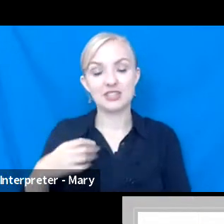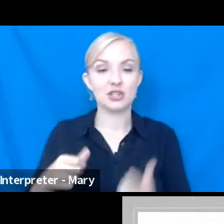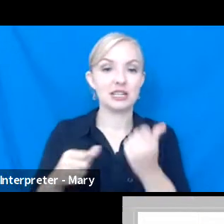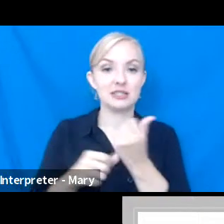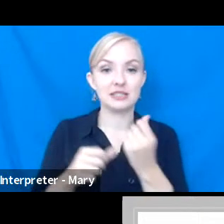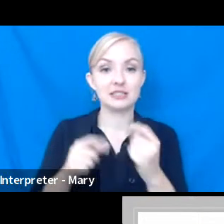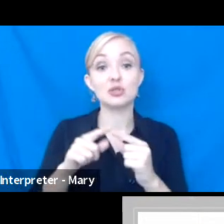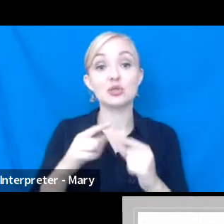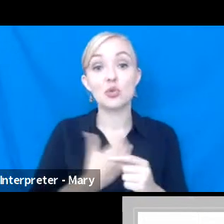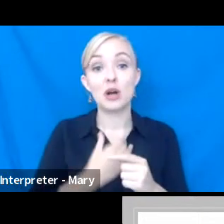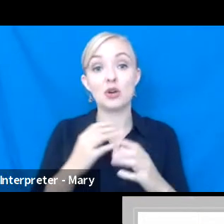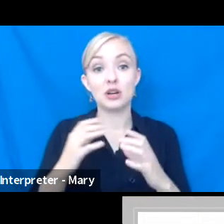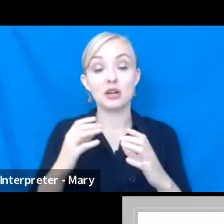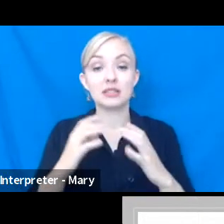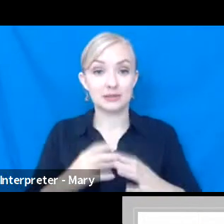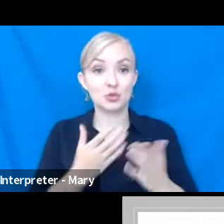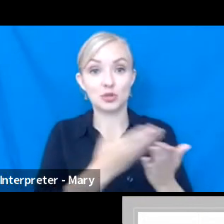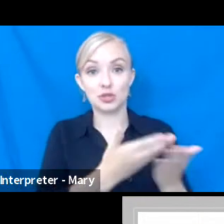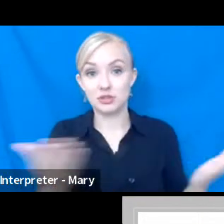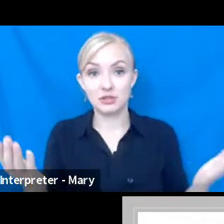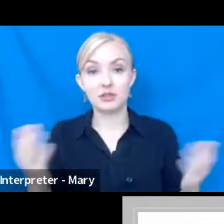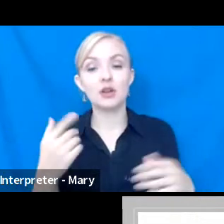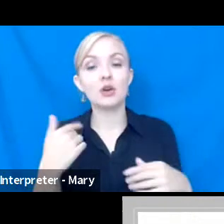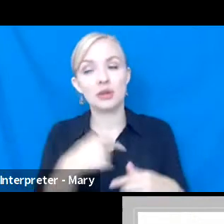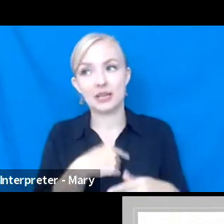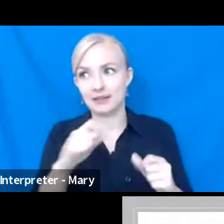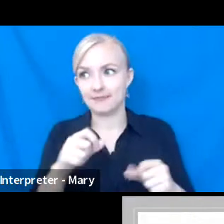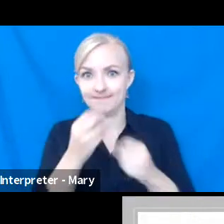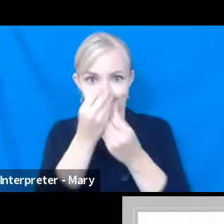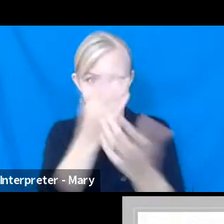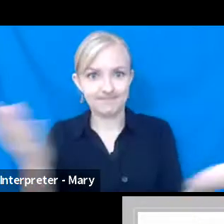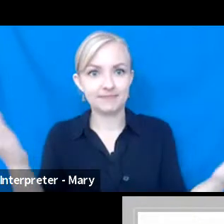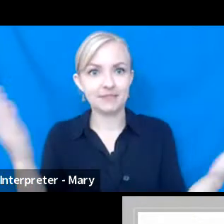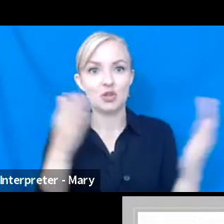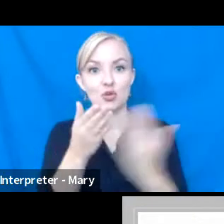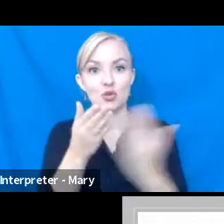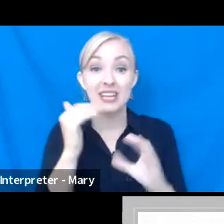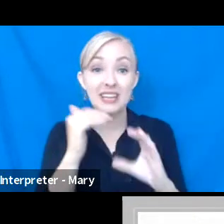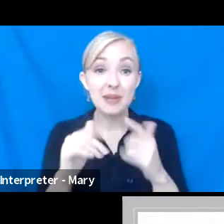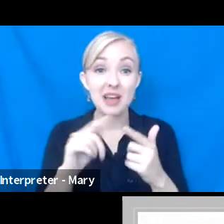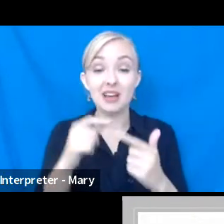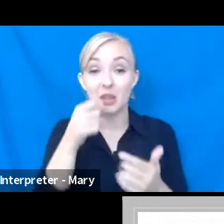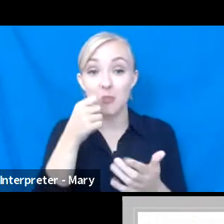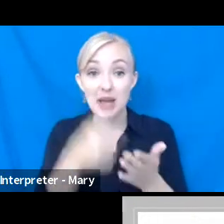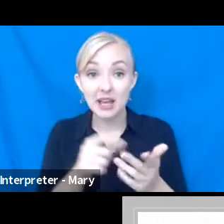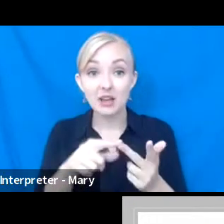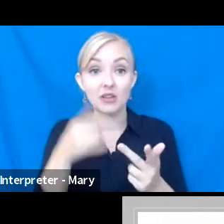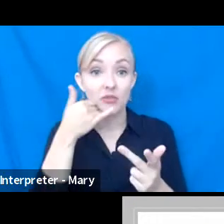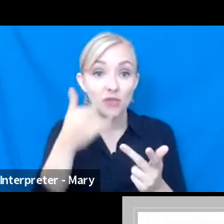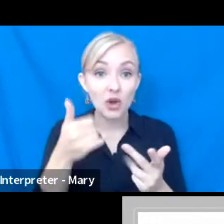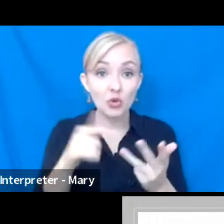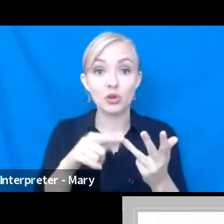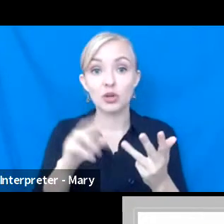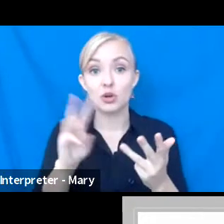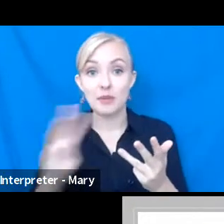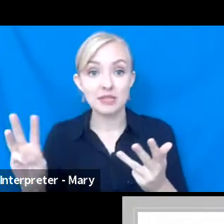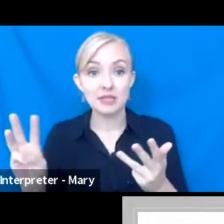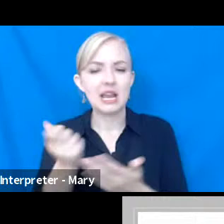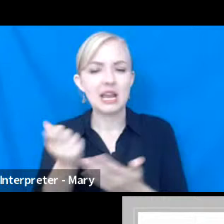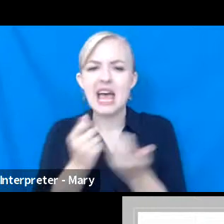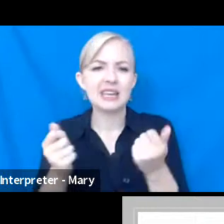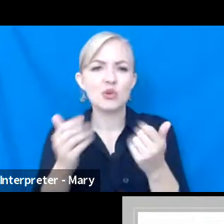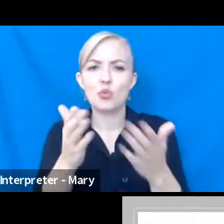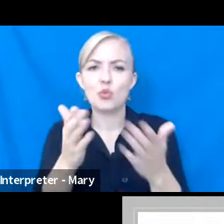our consumers. We can get that information out via email, mail, phone, website, any way that